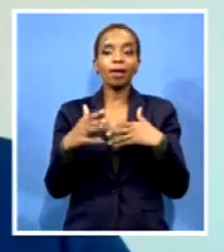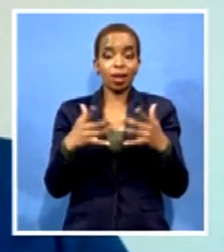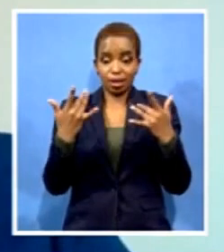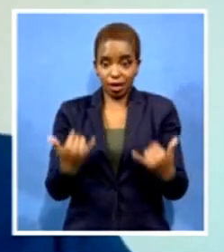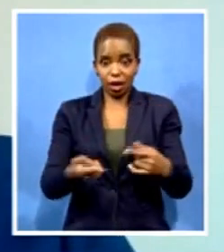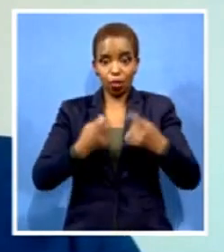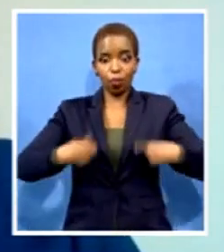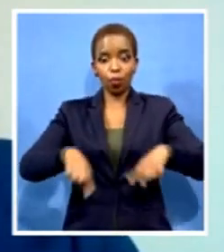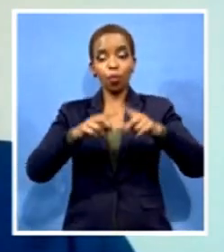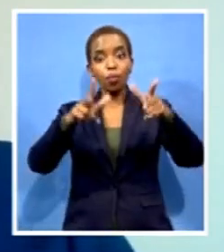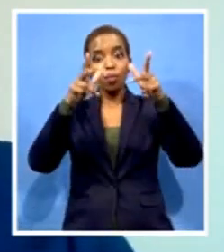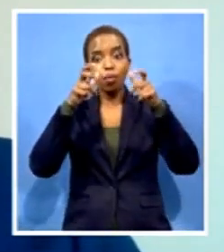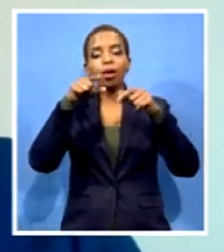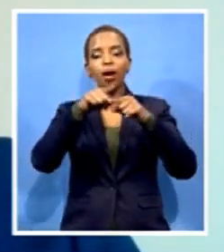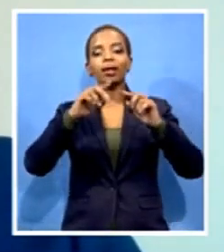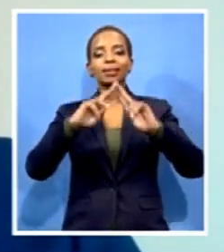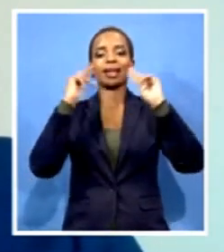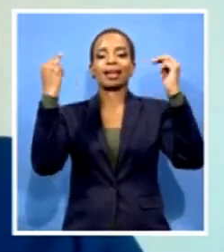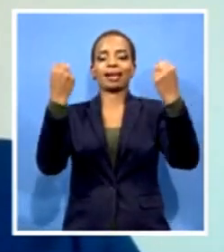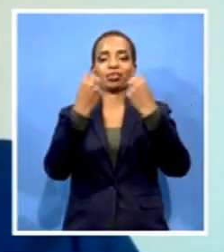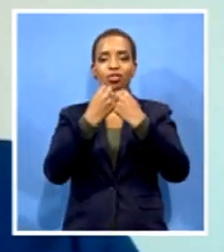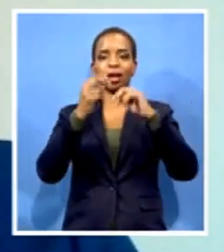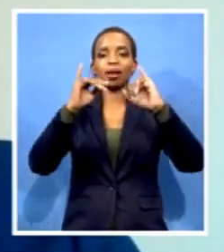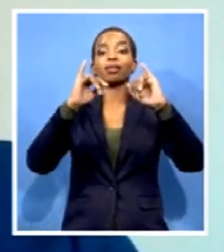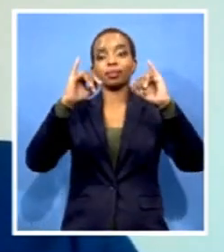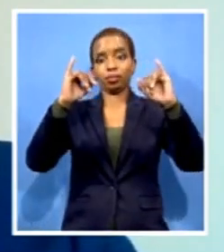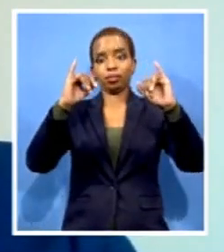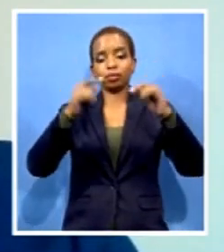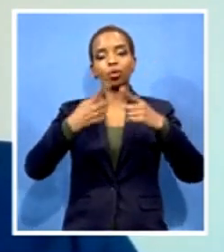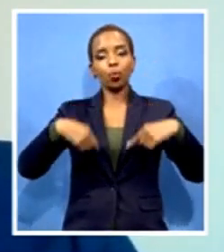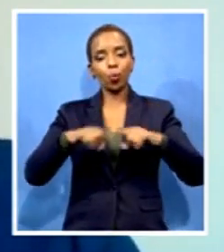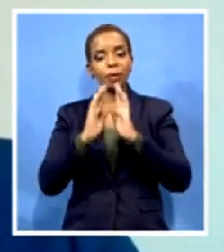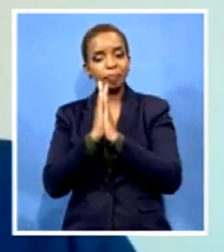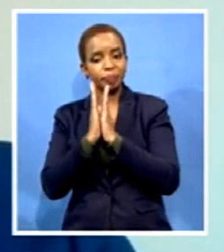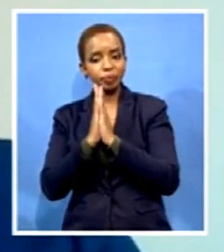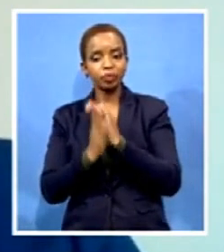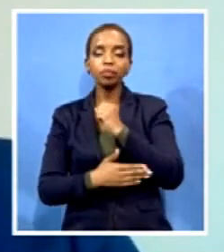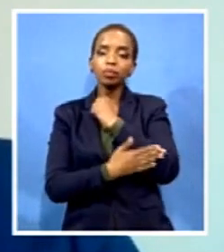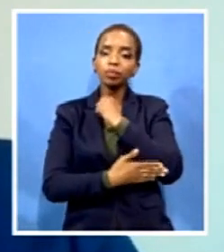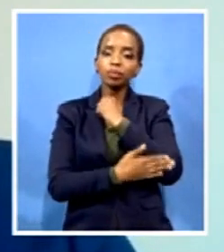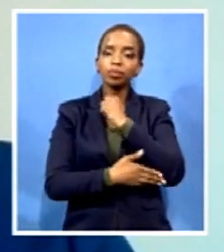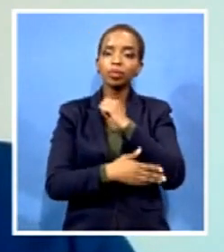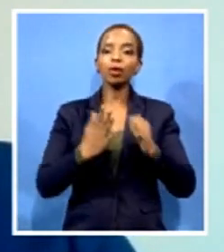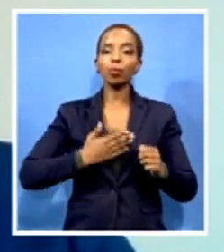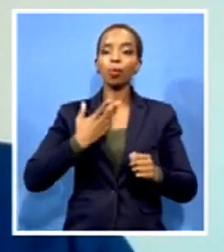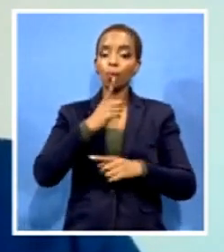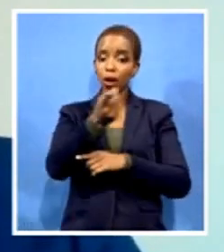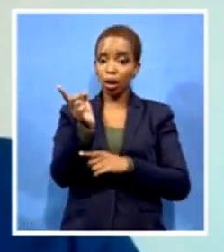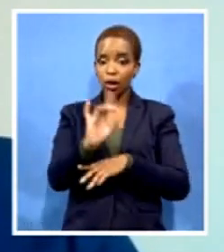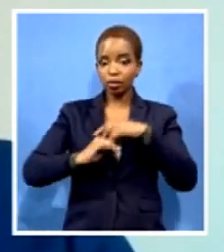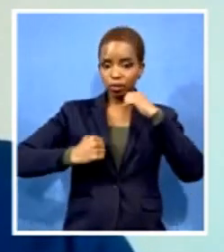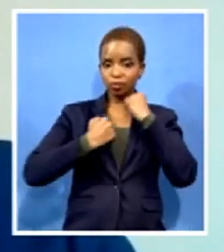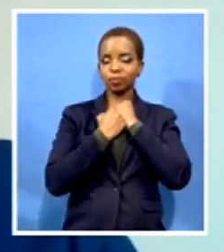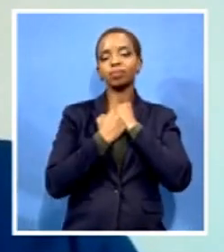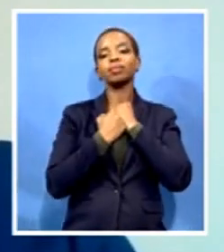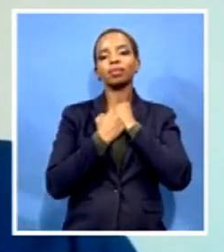disaster. So what we're saying to the country, we're calling for support to say collaborate with the DM Foundation, collaborate